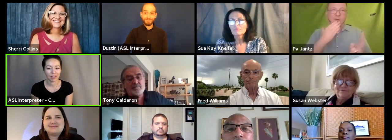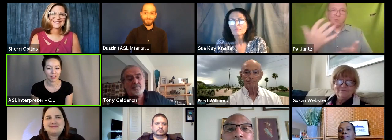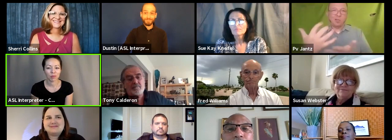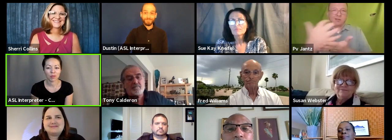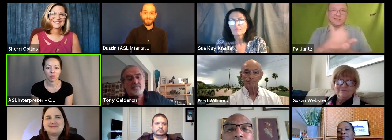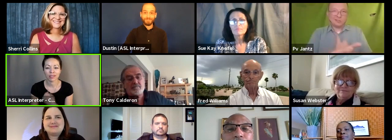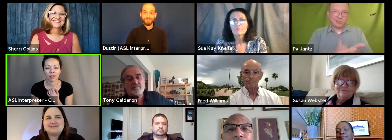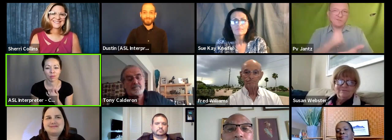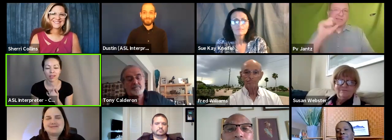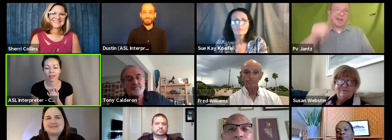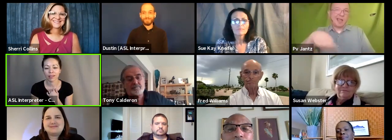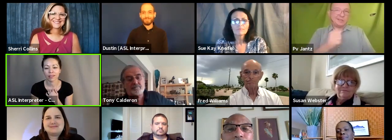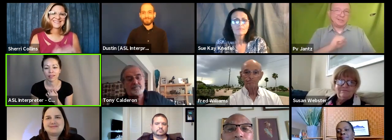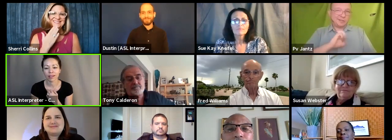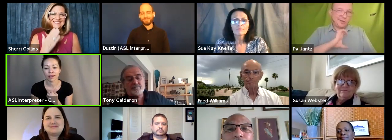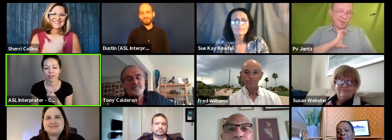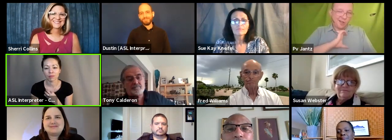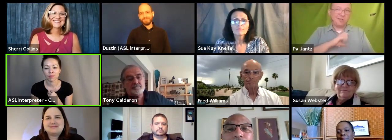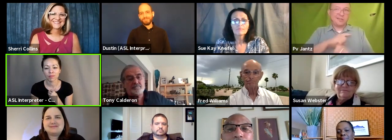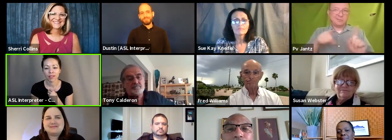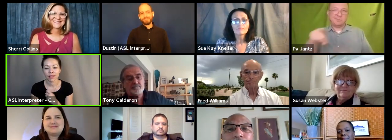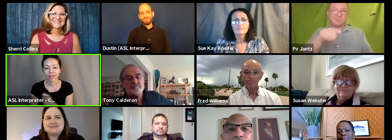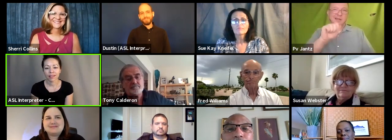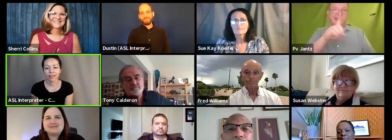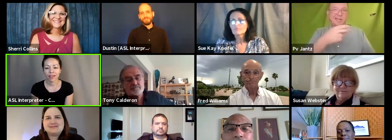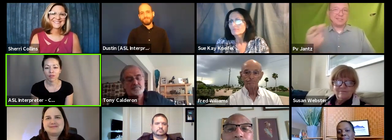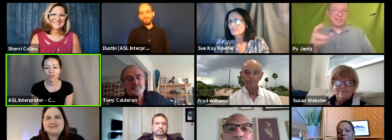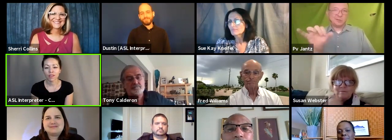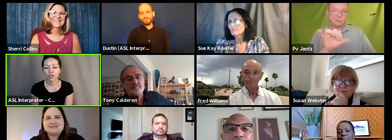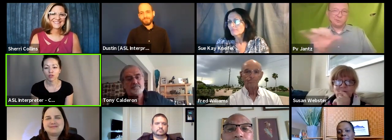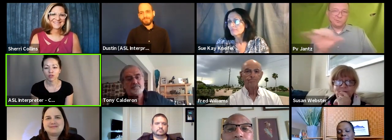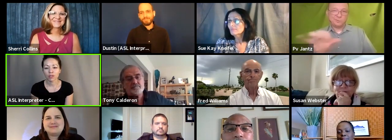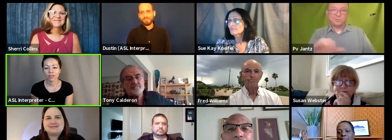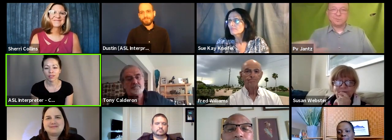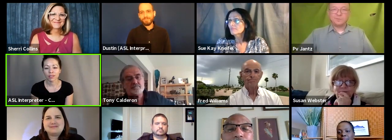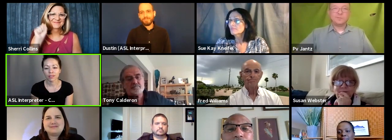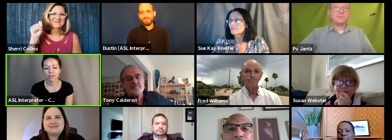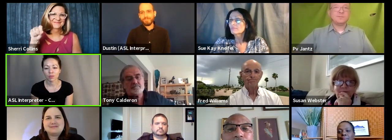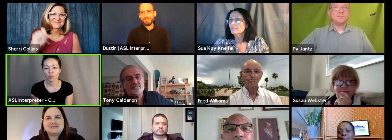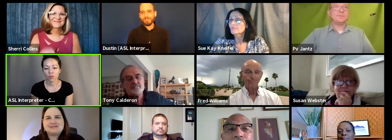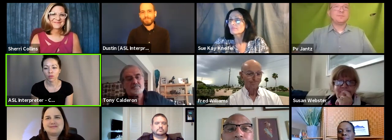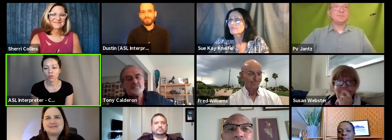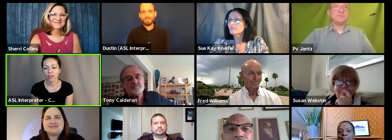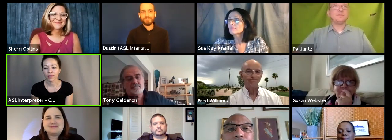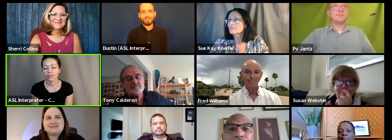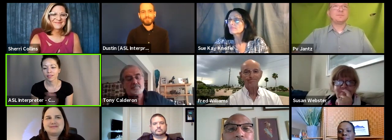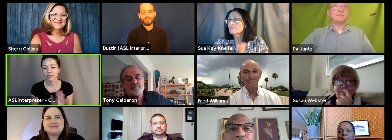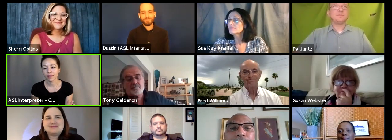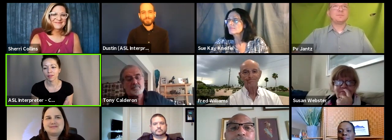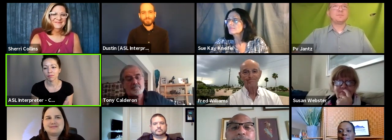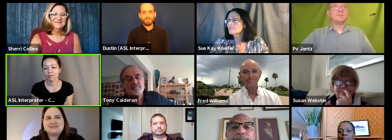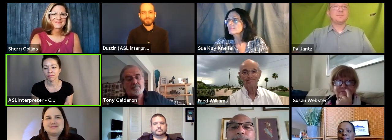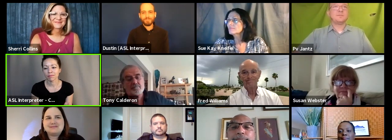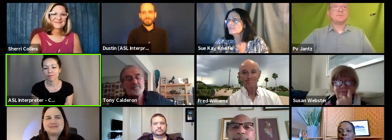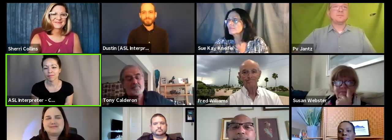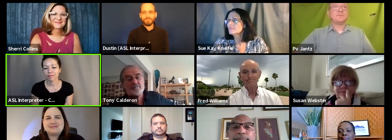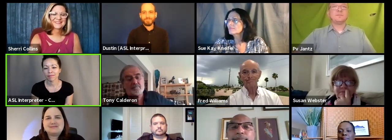work with the pandemic, and everything that you're doing is wonderful. And